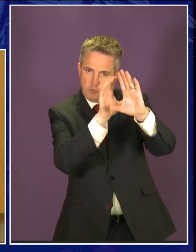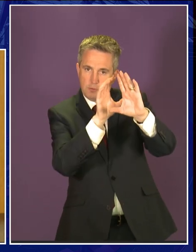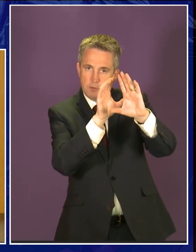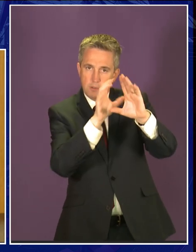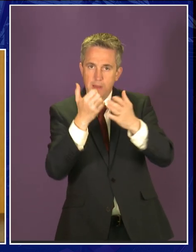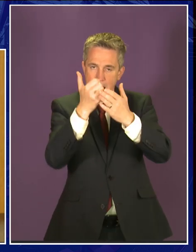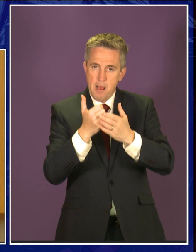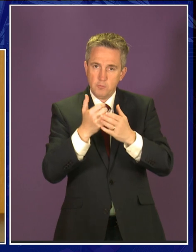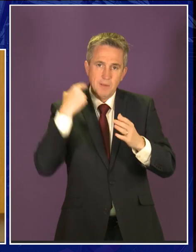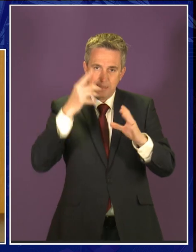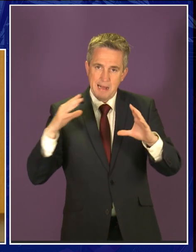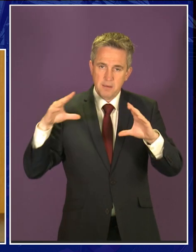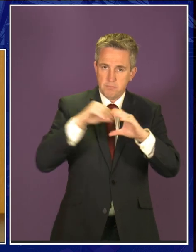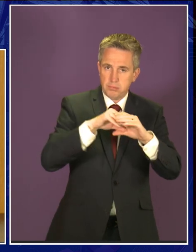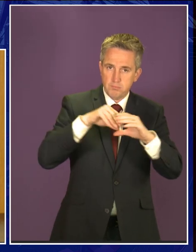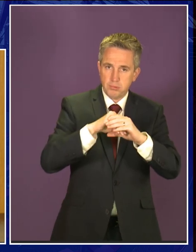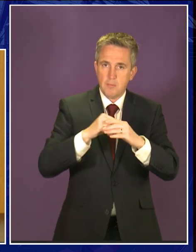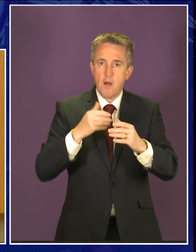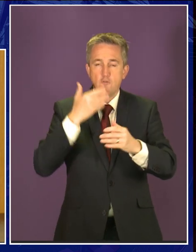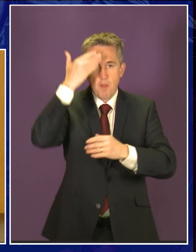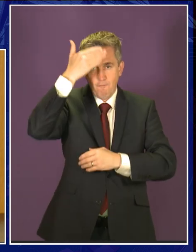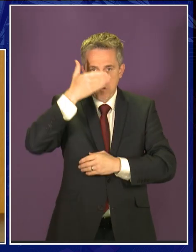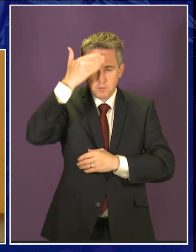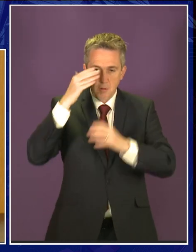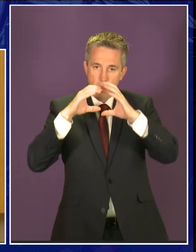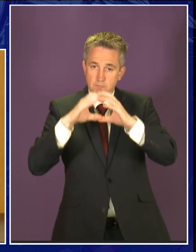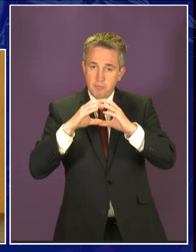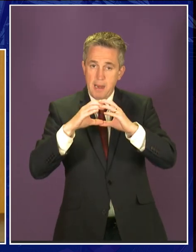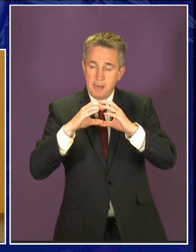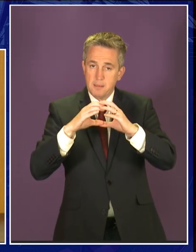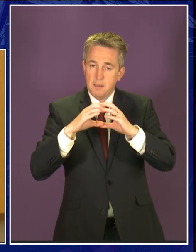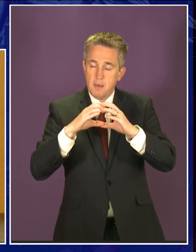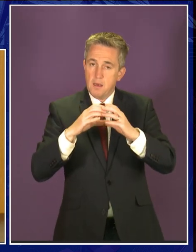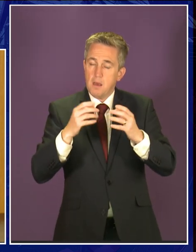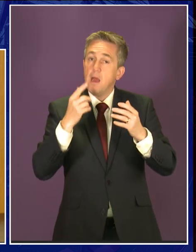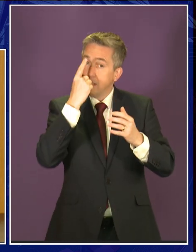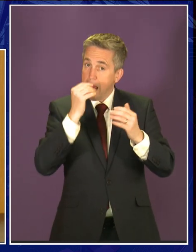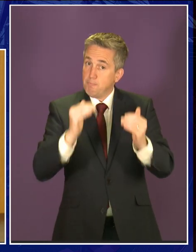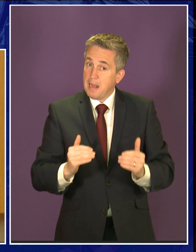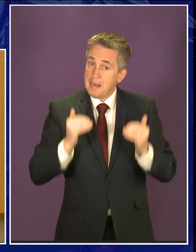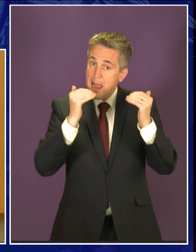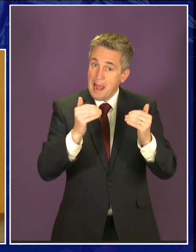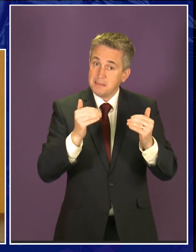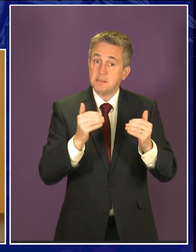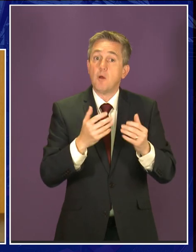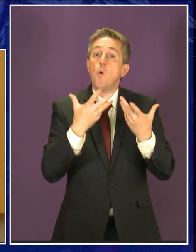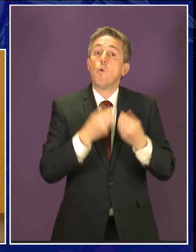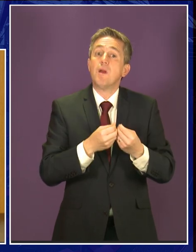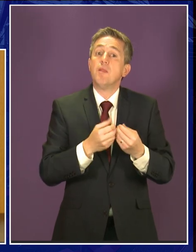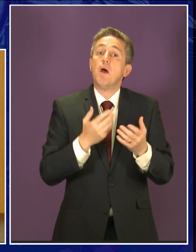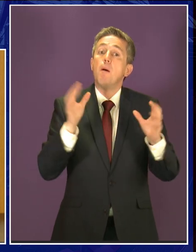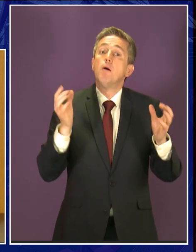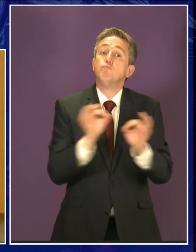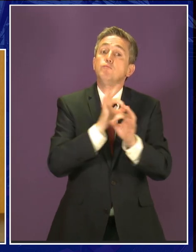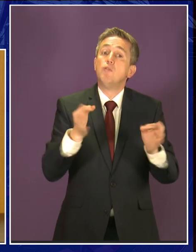motor integration, such as the inferior frontal gyrus, have been shown to be anatomically enhanced in trained musicians.